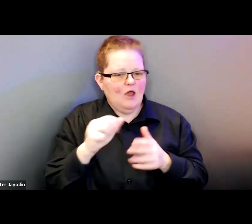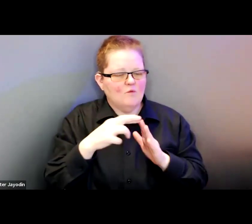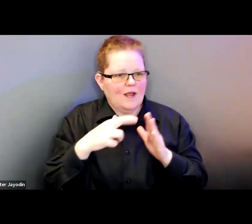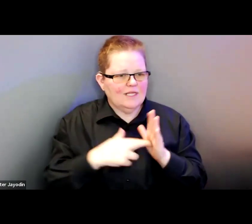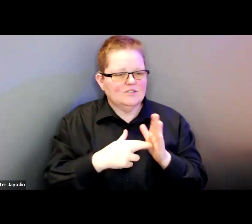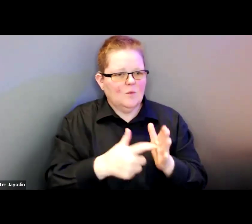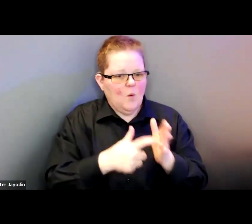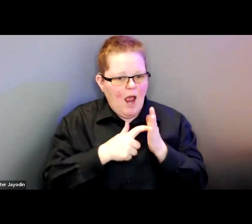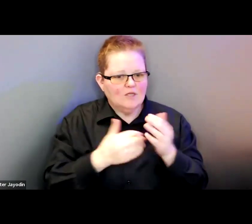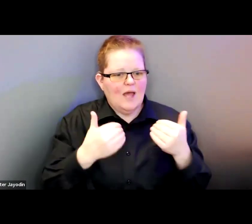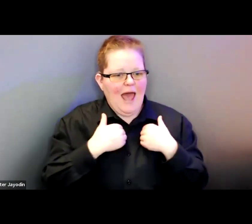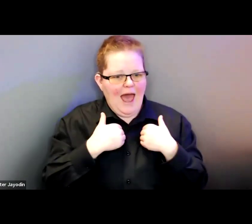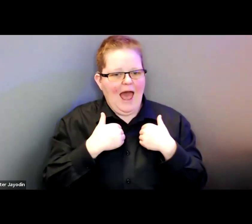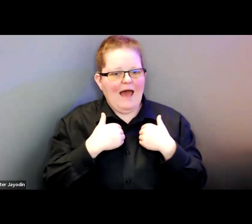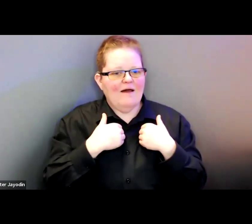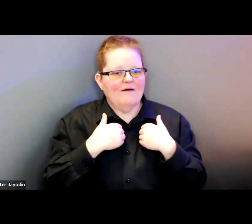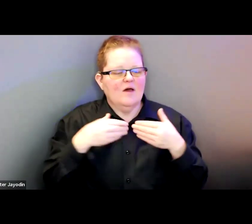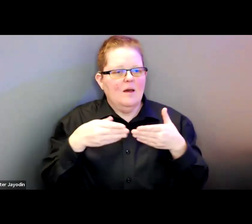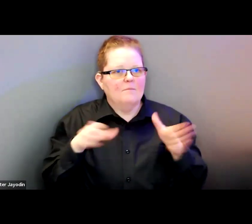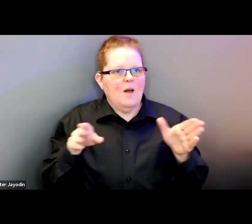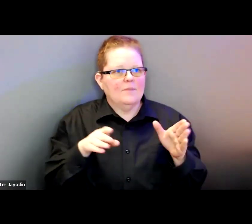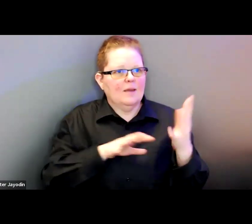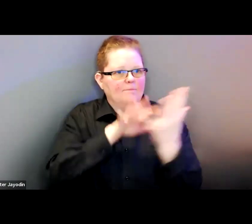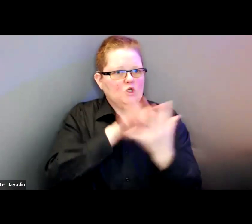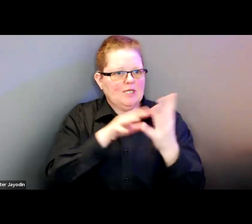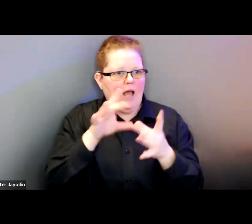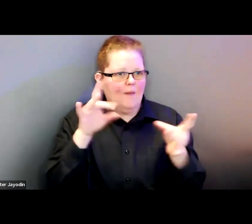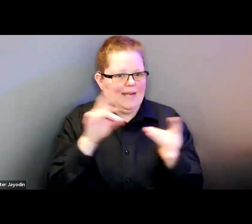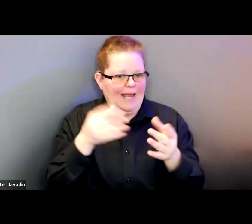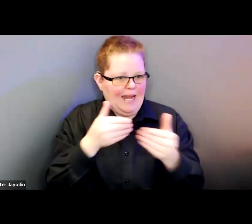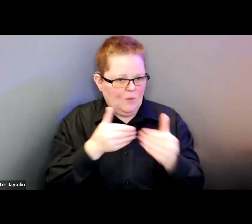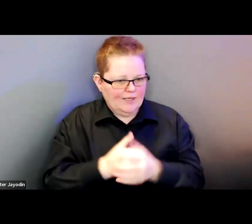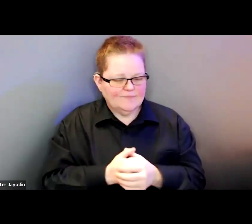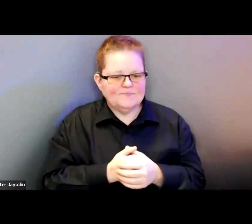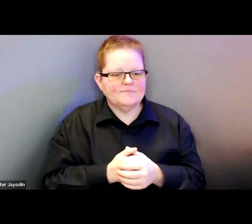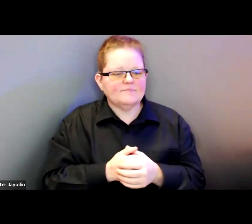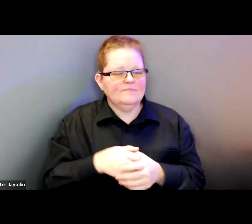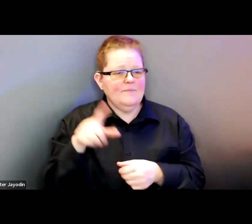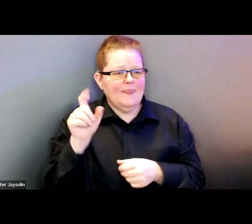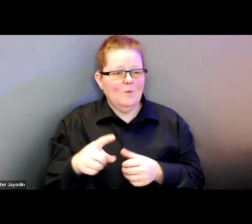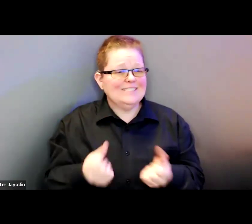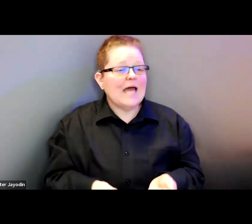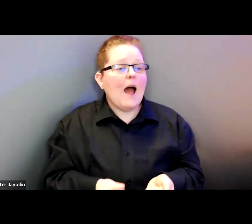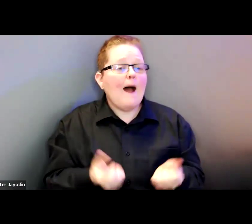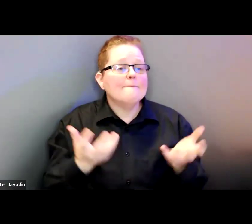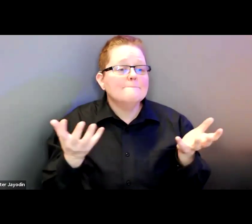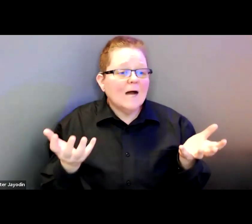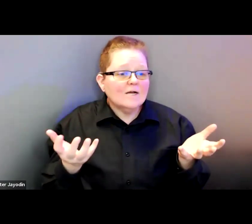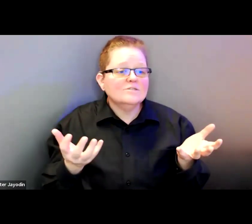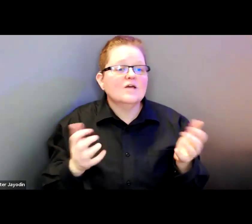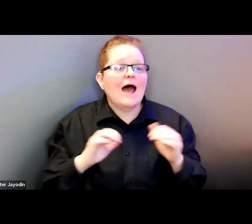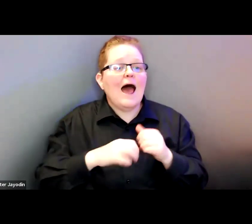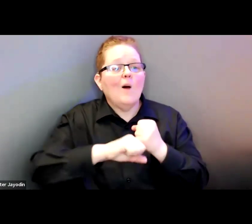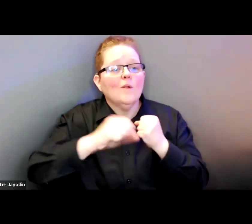comment, like in-person comment at the meetings anyway. The question is like how much, you know, how long and how